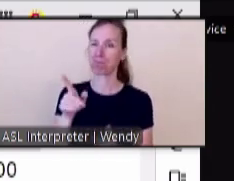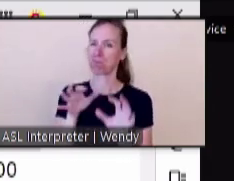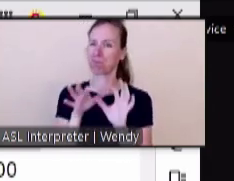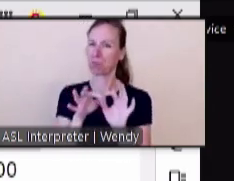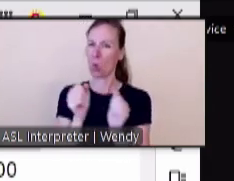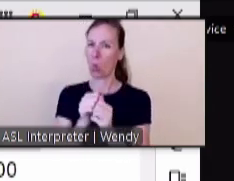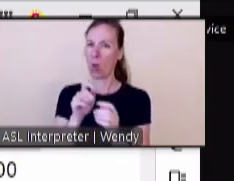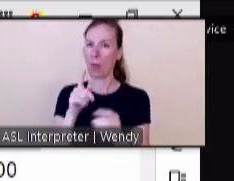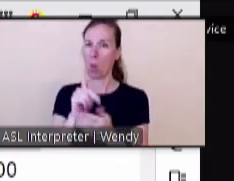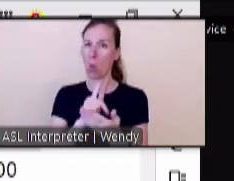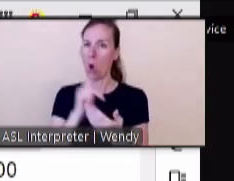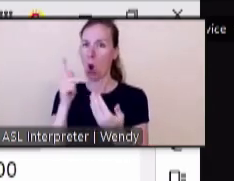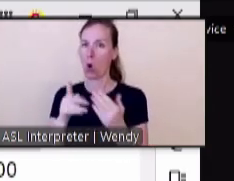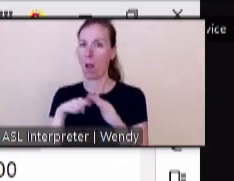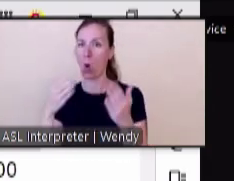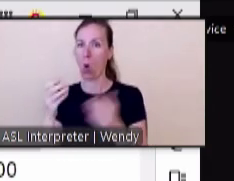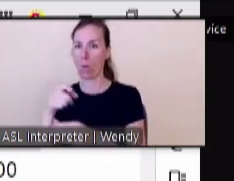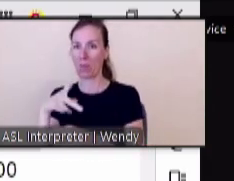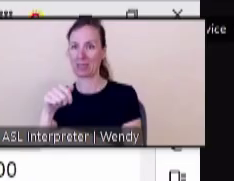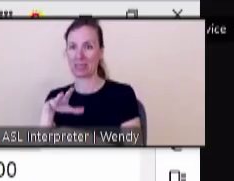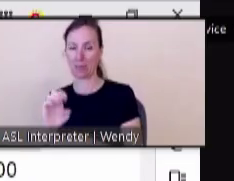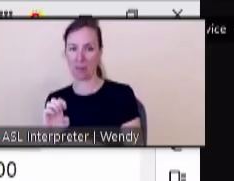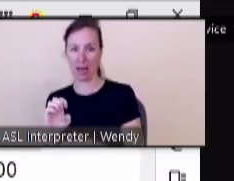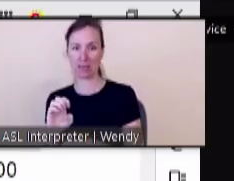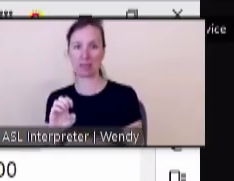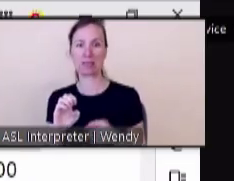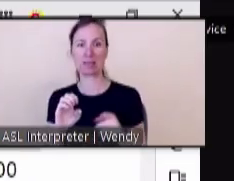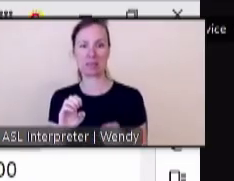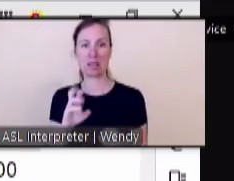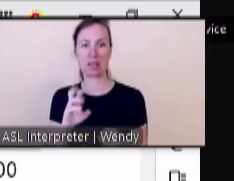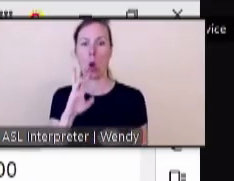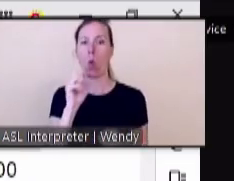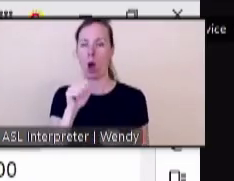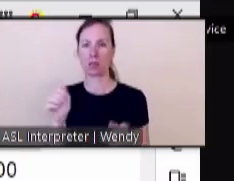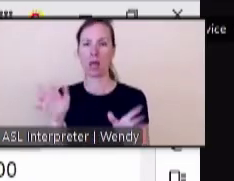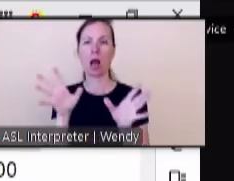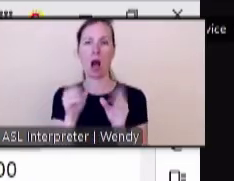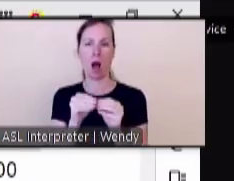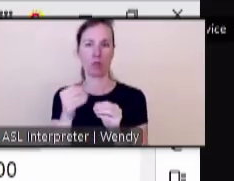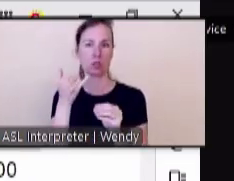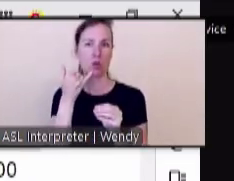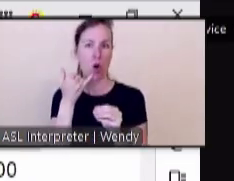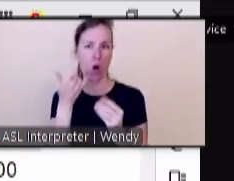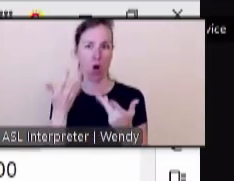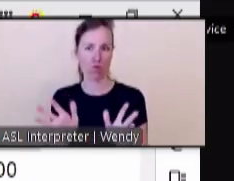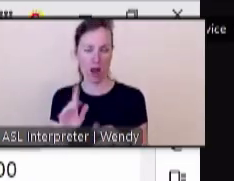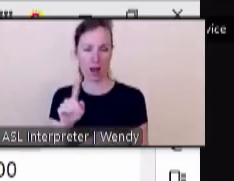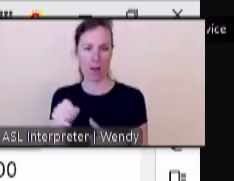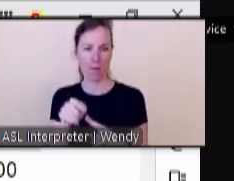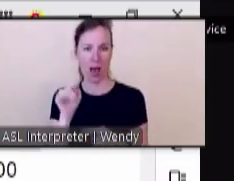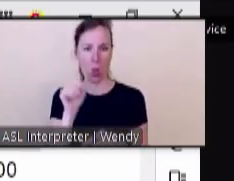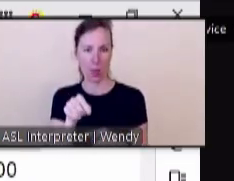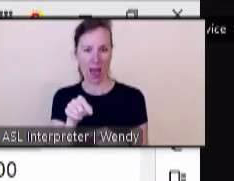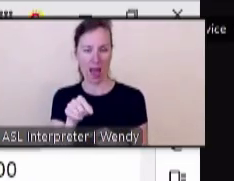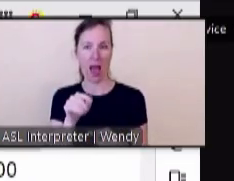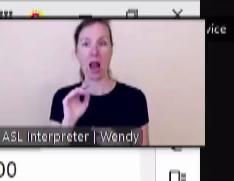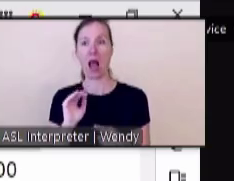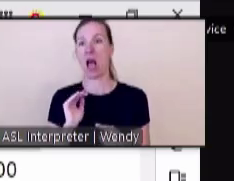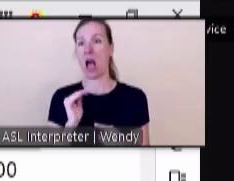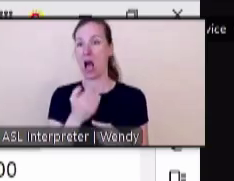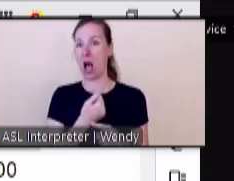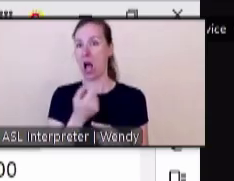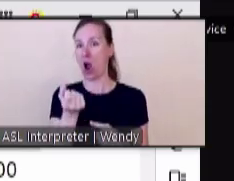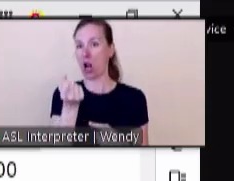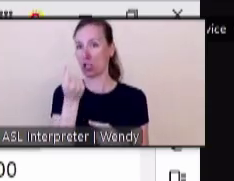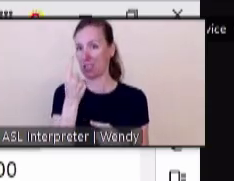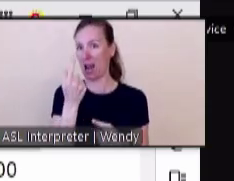open space. And to our understanding, we're still expected to receive those